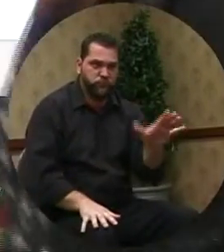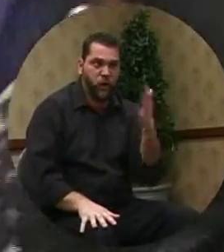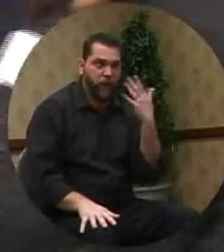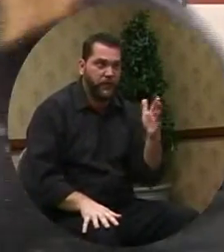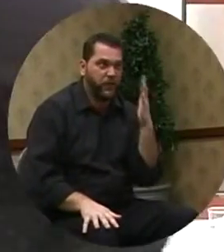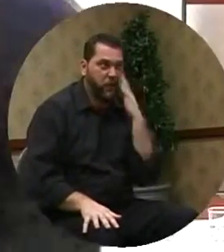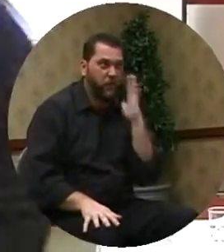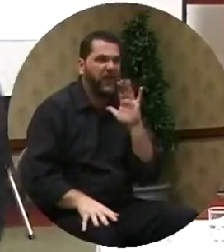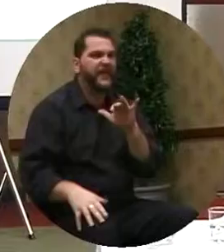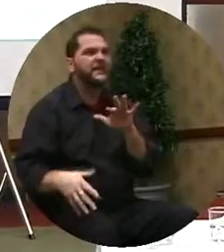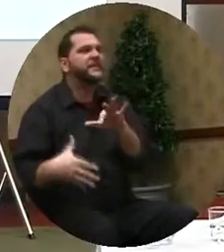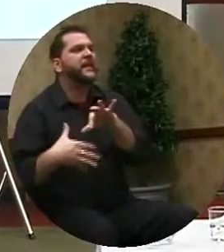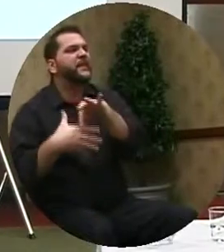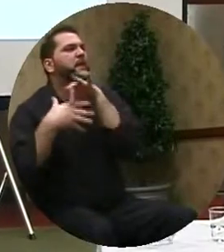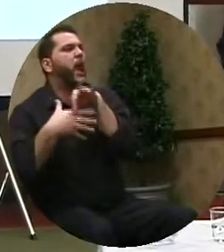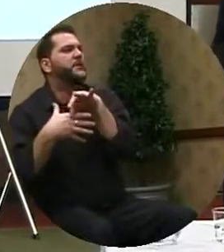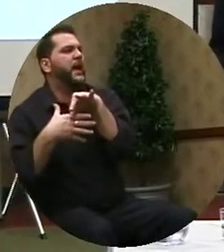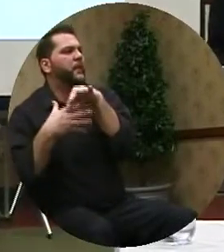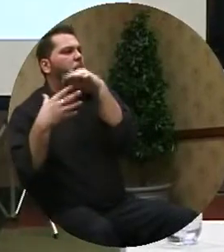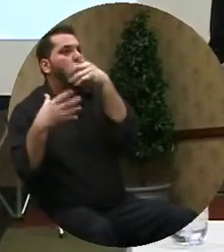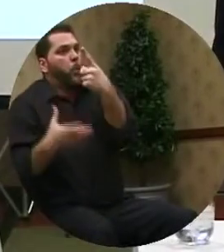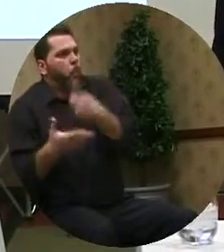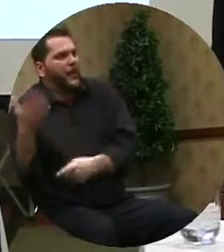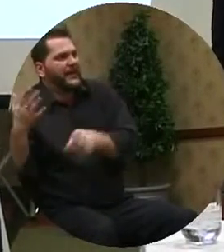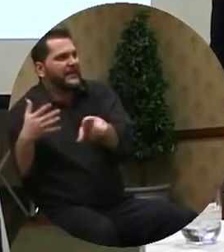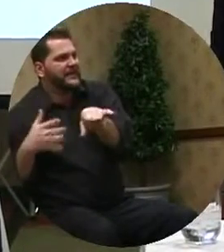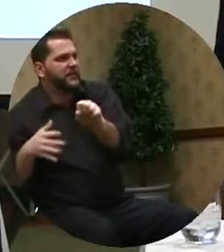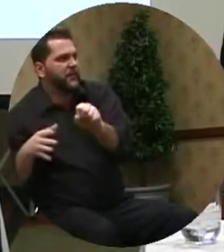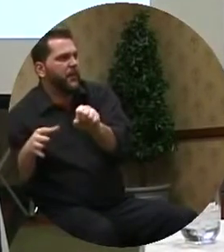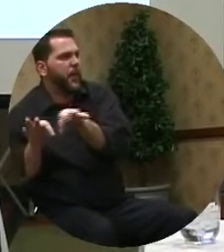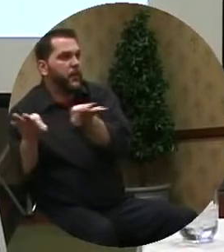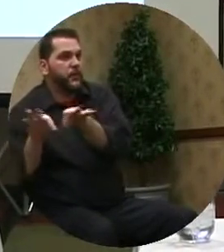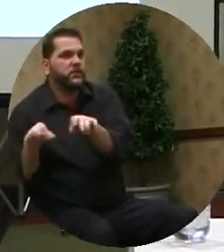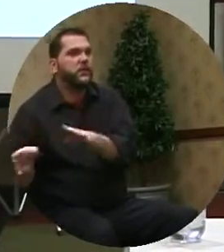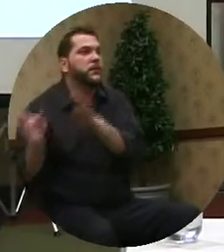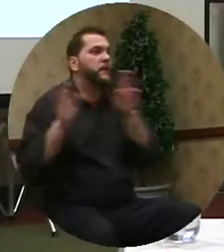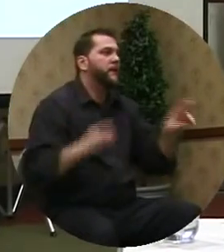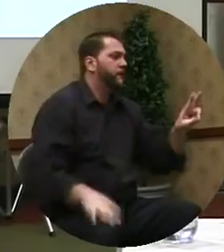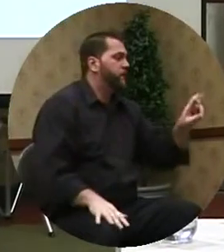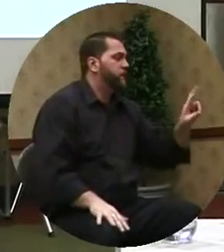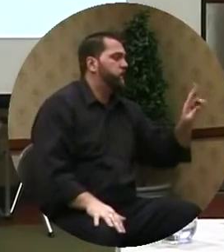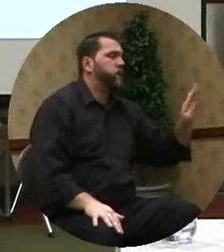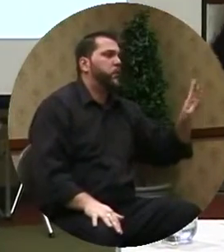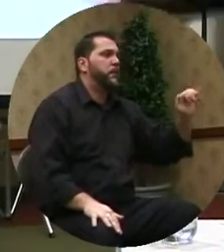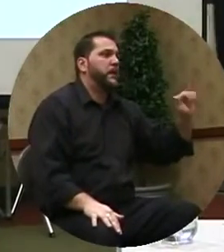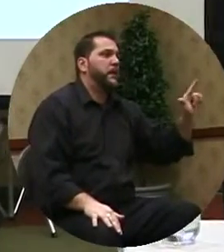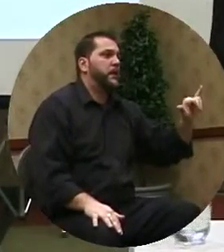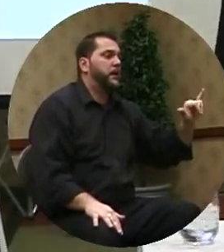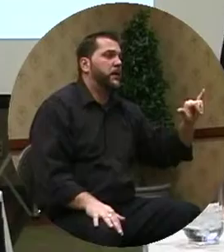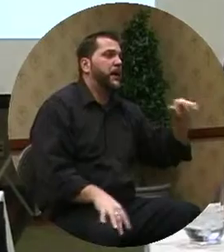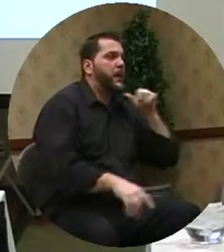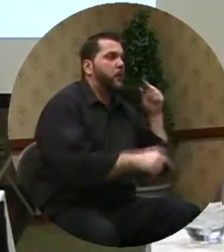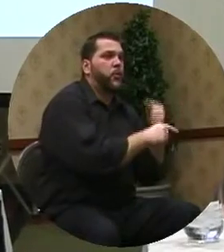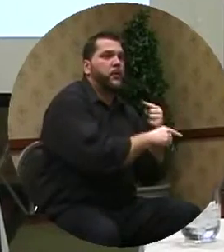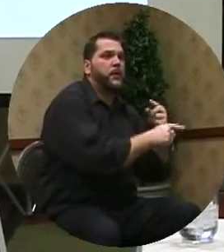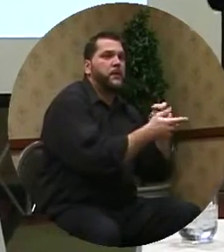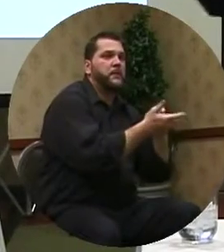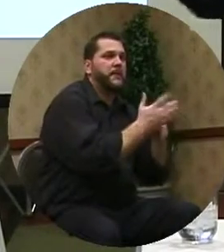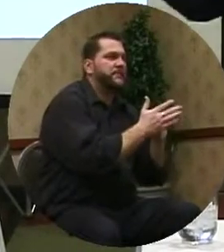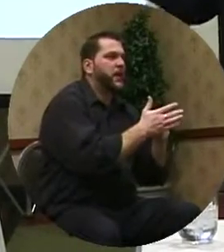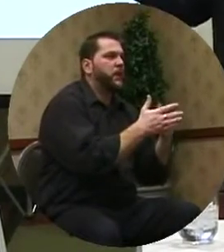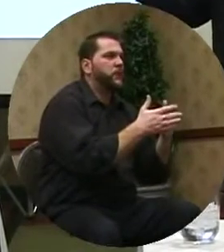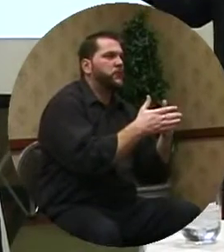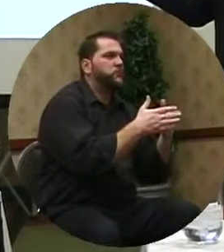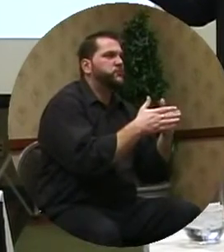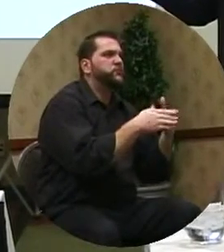of the language. Verbally inappropriate could be the piece of, in the middle of class going, hey, what are we